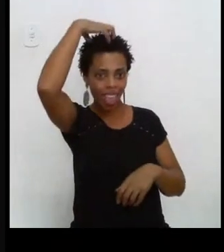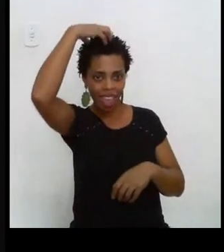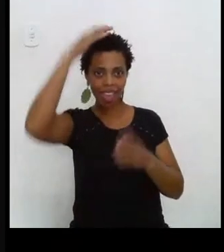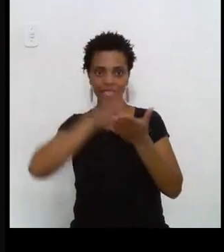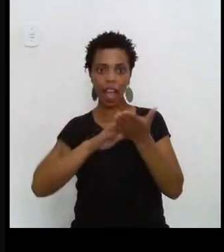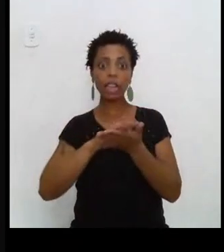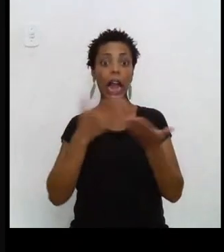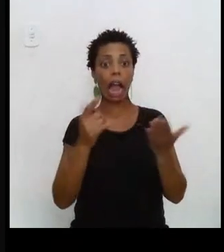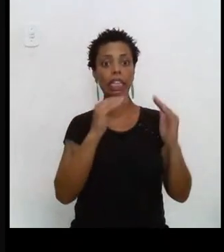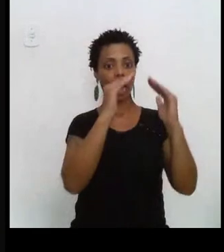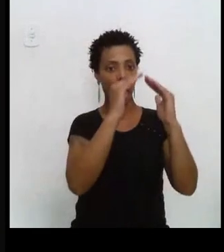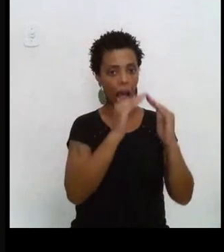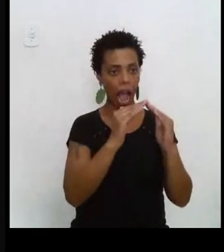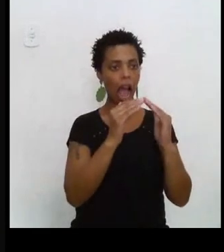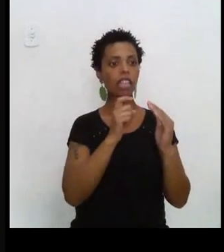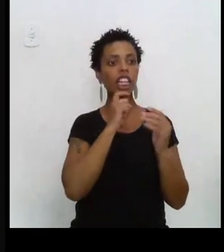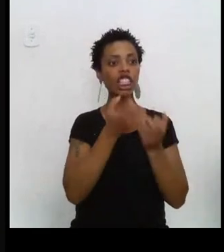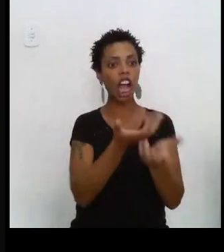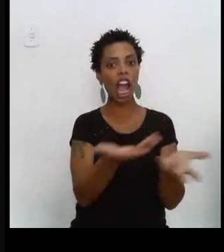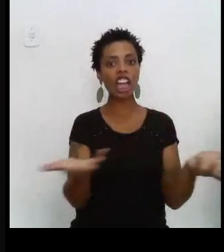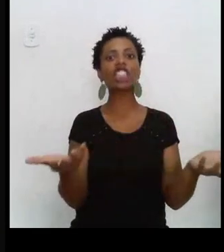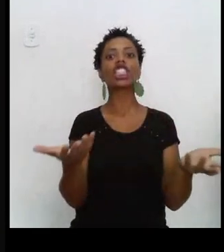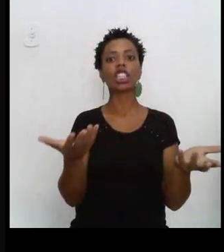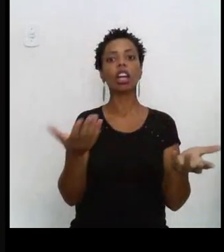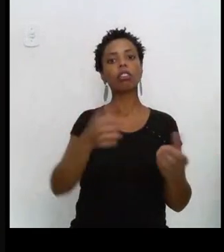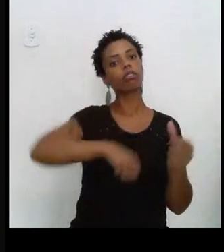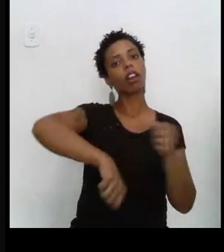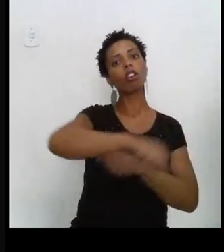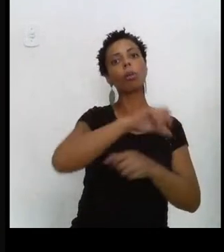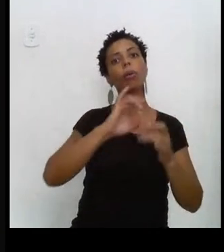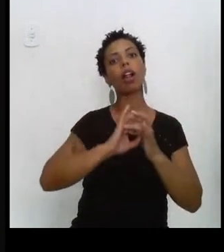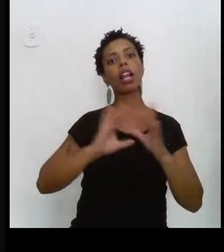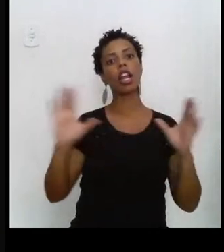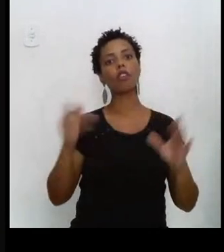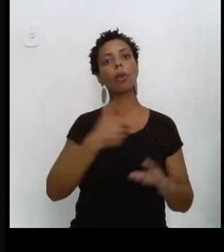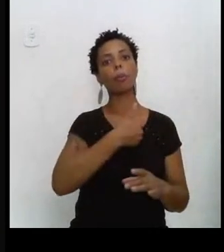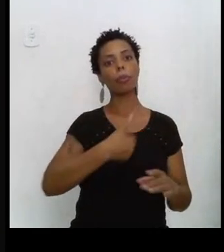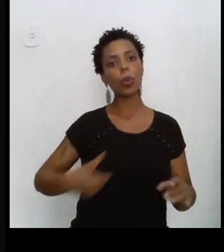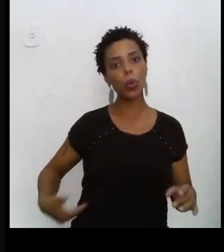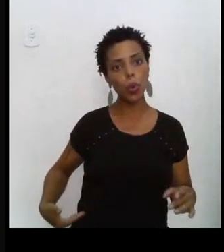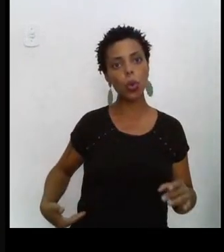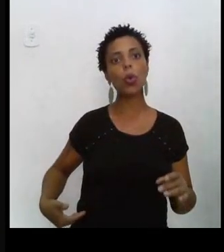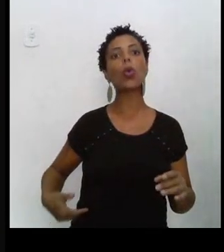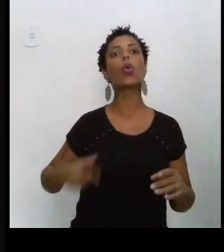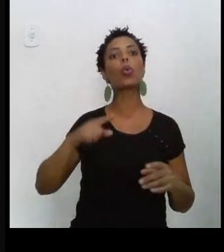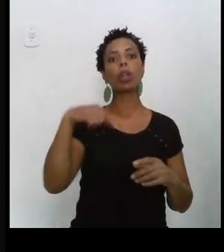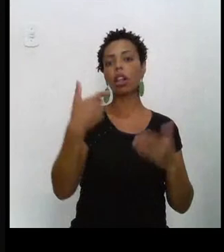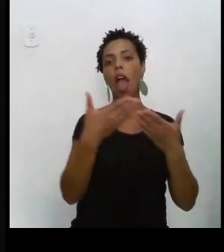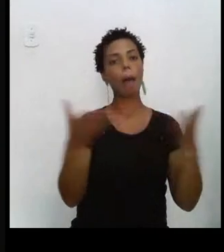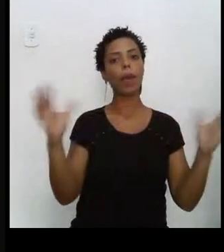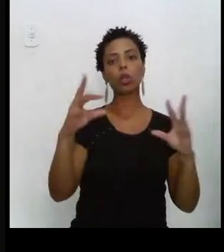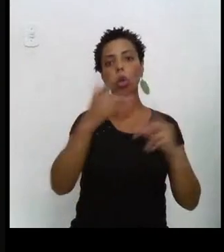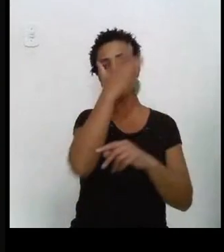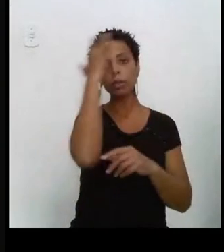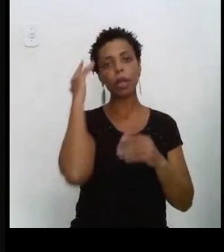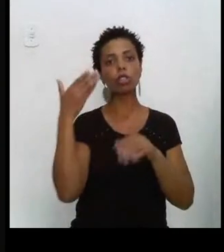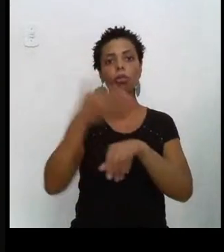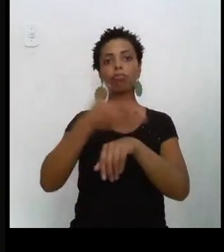property and Without interruption adianta você deixa na calça Sport in the